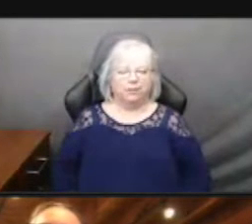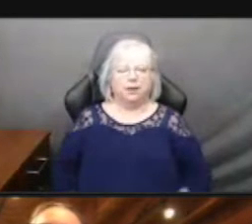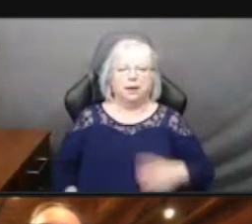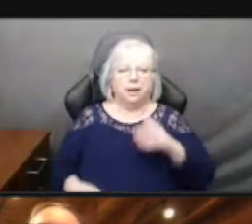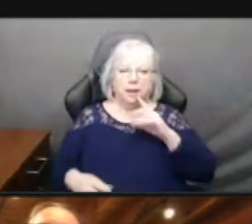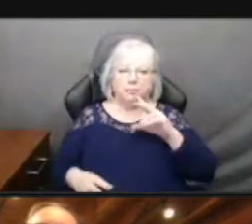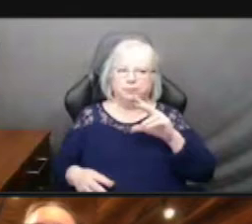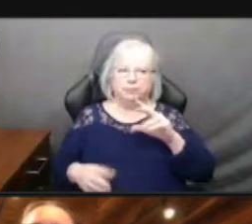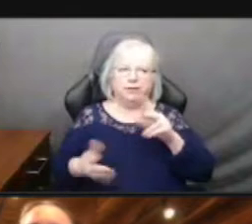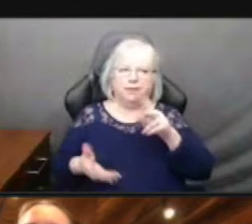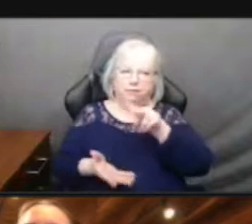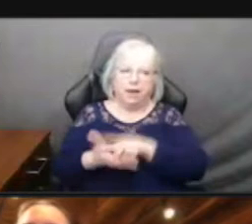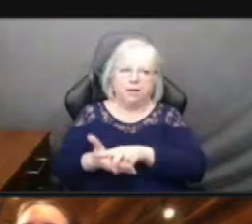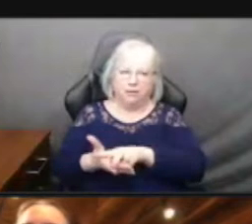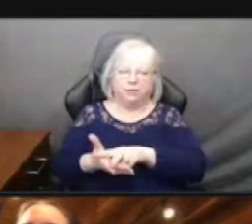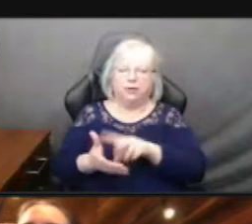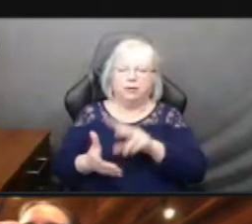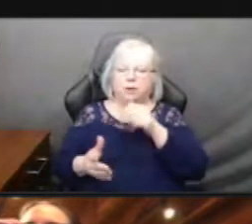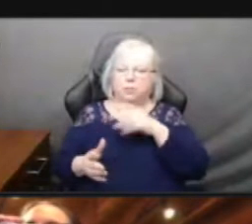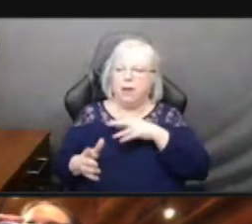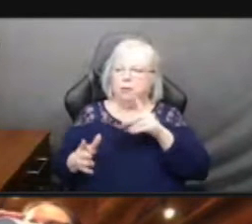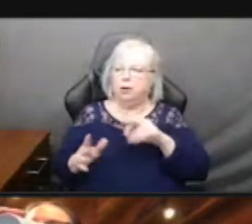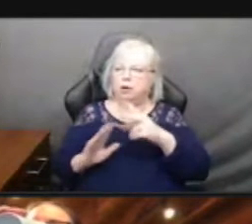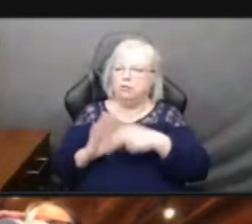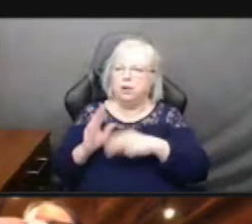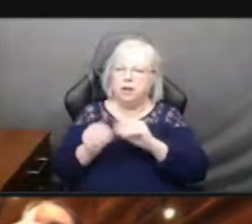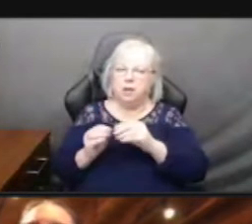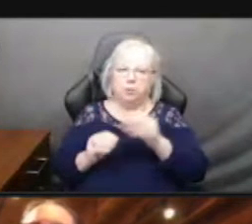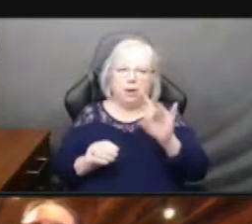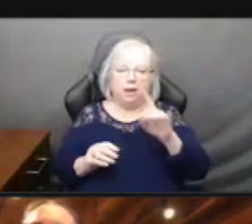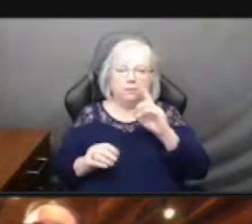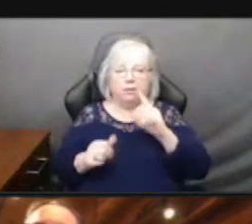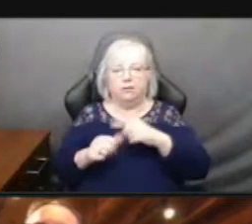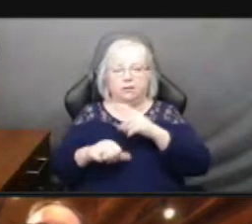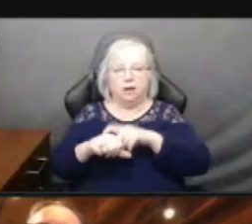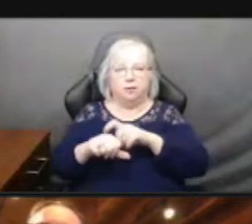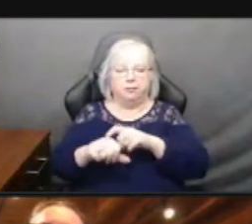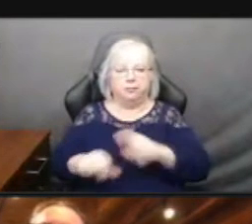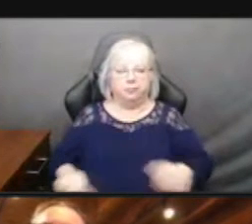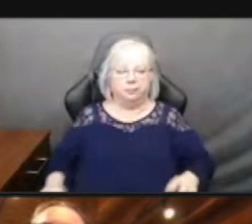it. Madam Clerk, if you would, please read item number 8 for the first time.